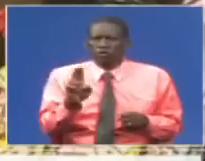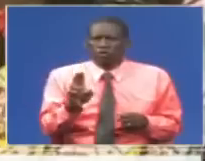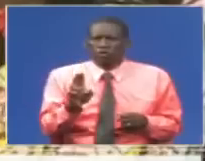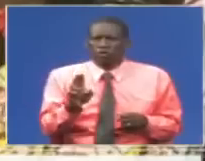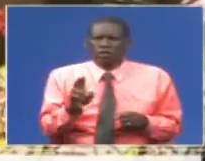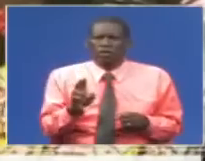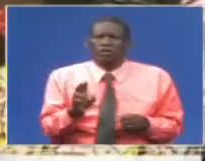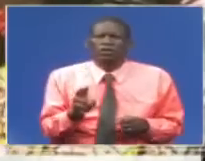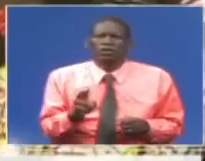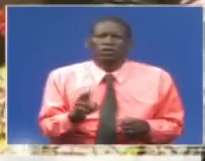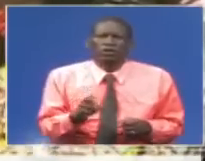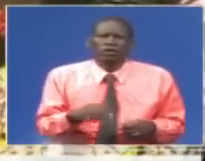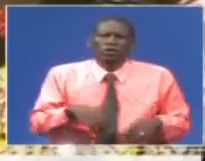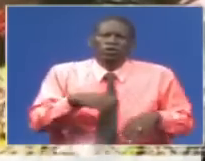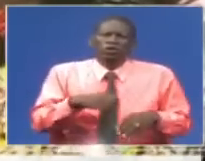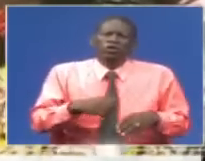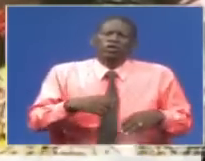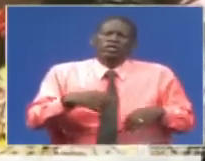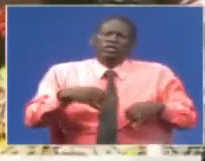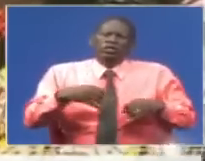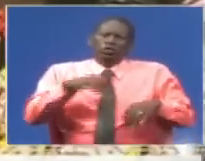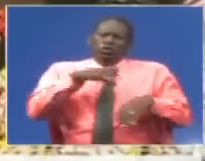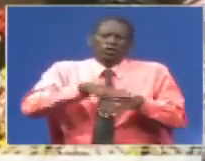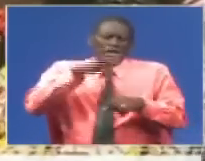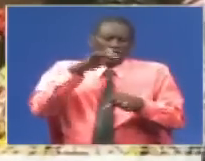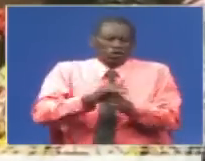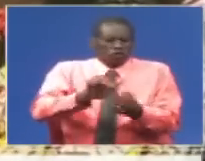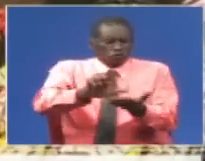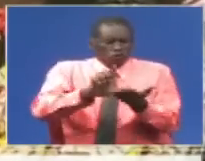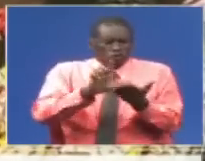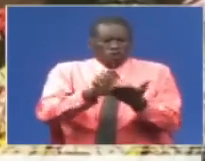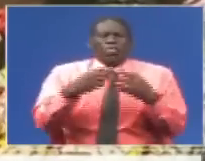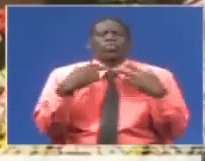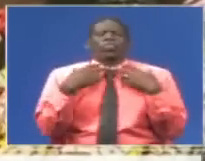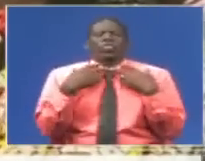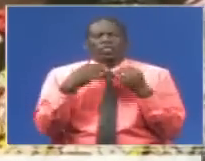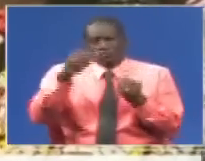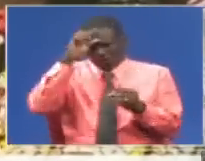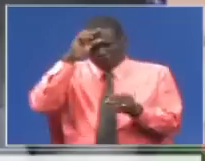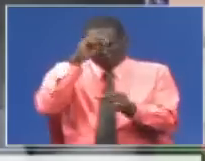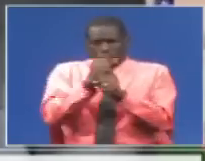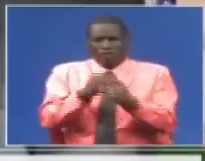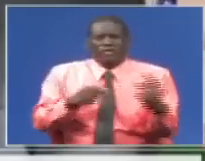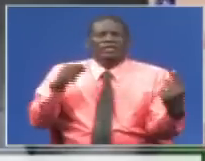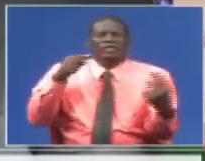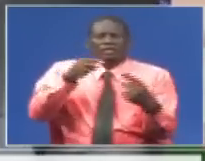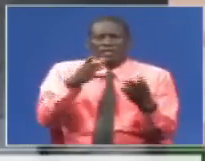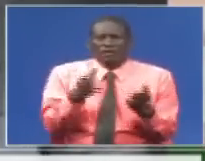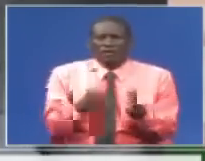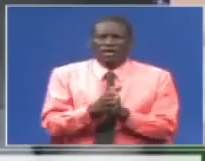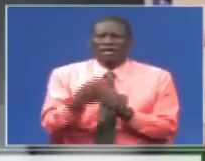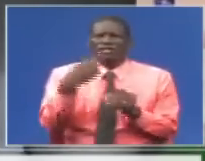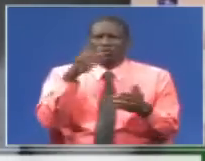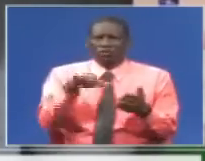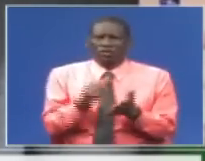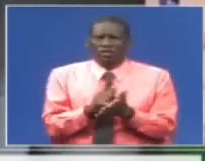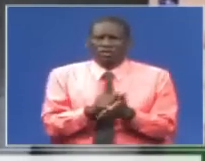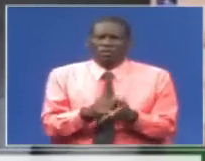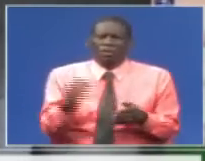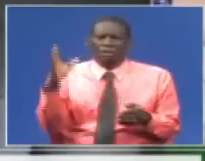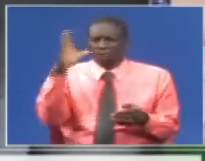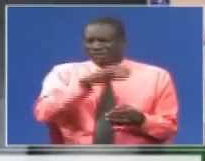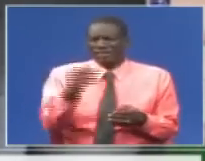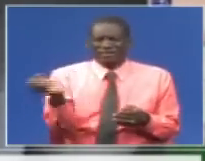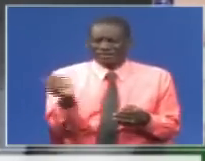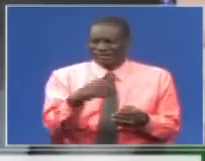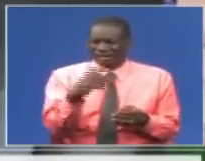alikubaliwa kuchukua deni kubwa ambalo linalemaza shughuli za serikali hadi sasa. Amesema hali ya ukosefu wa mishahara